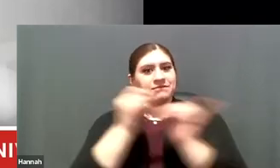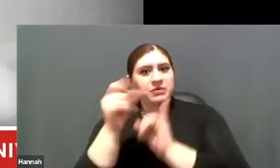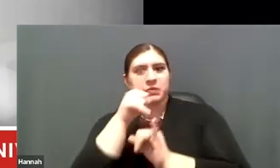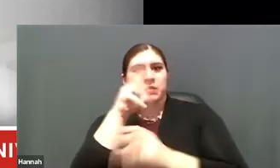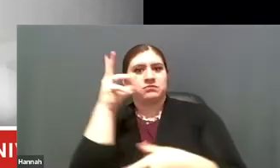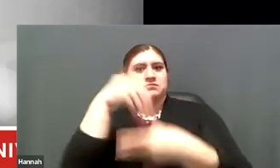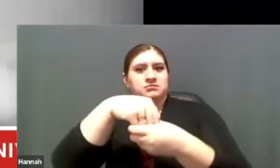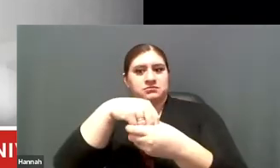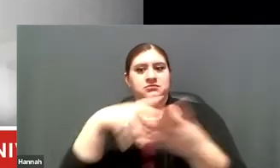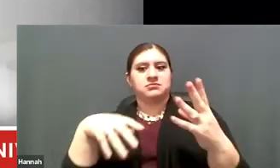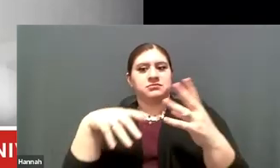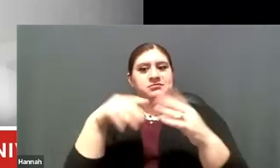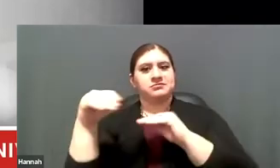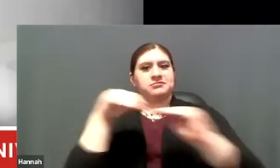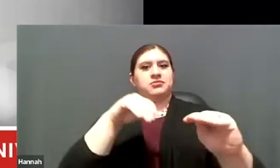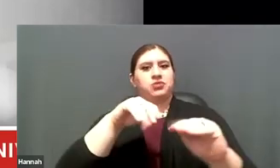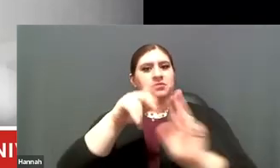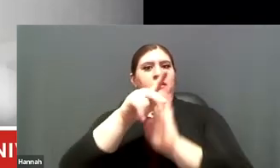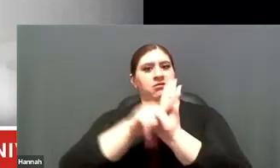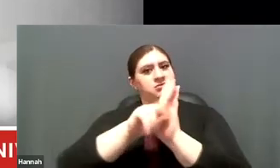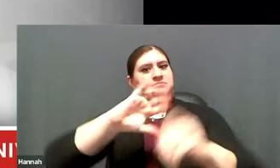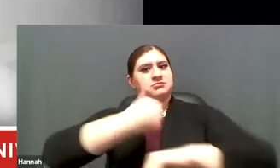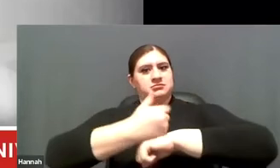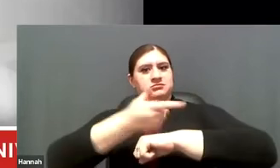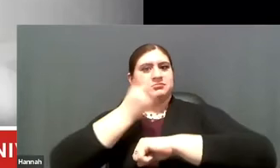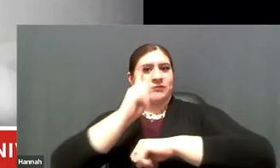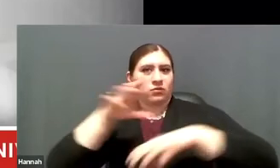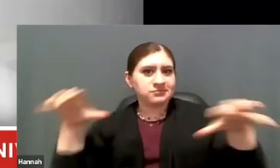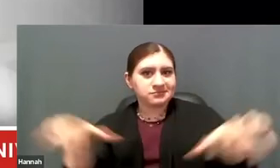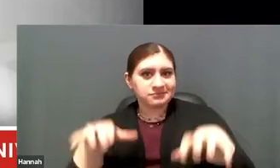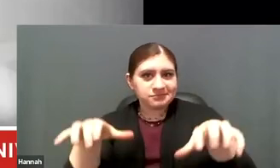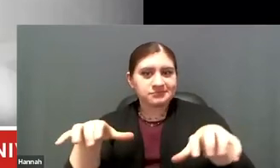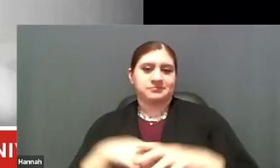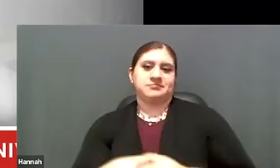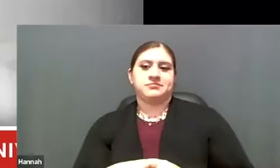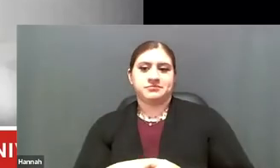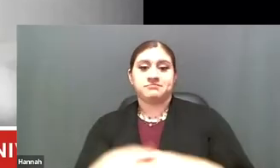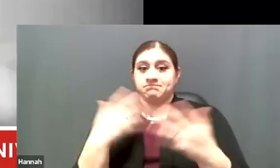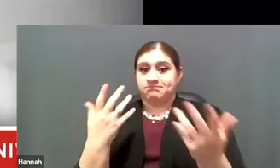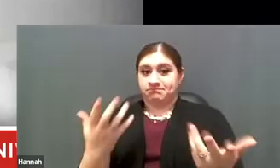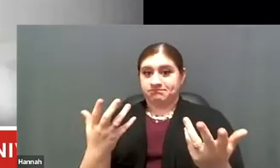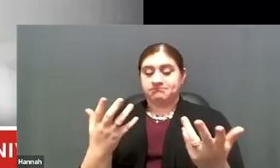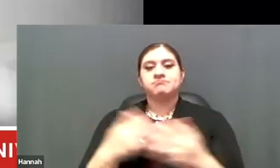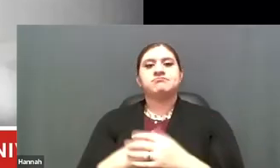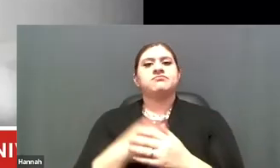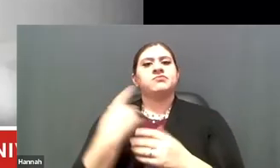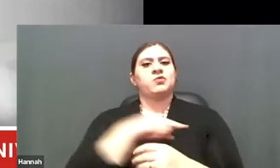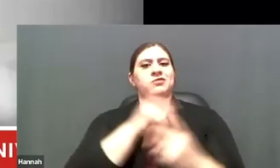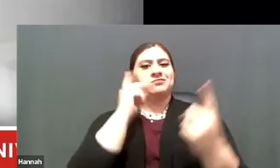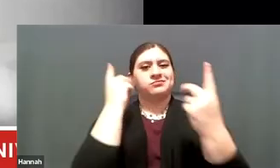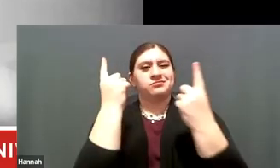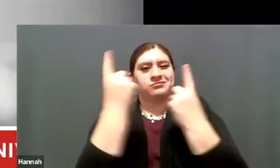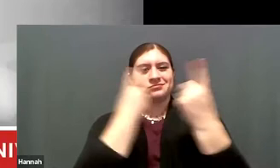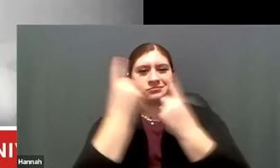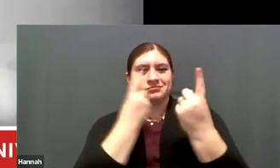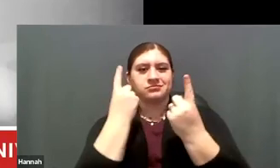implementing or putting policy into action. So when we think about these, it's important that